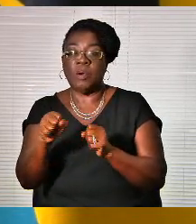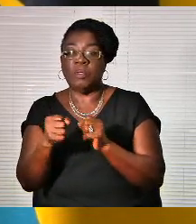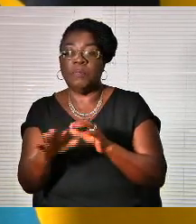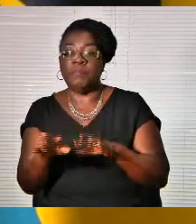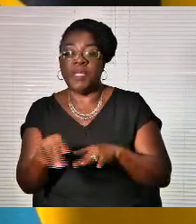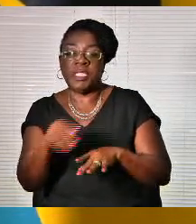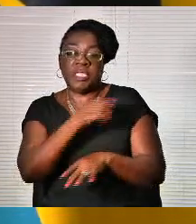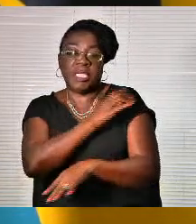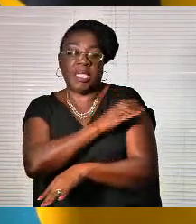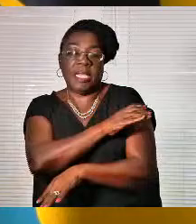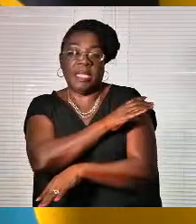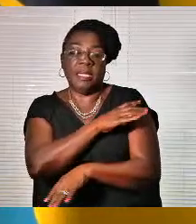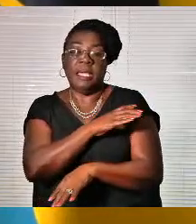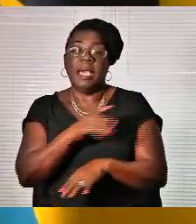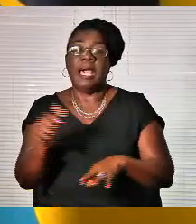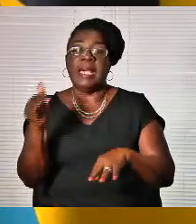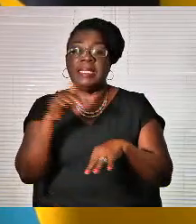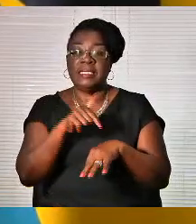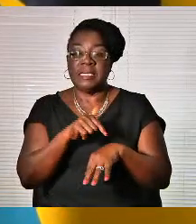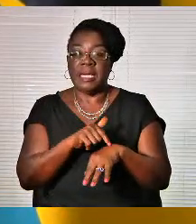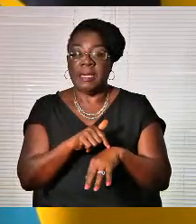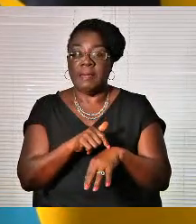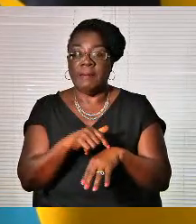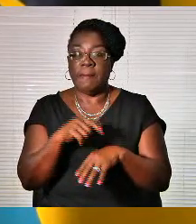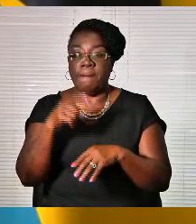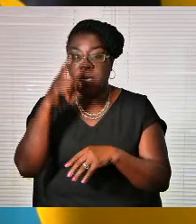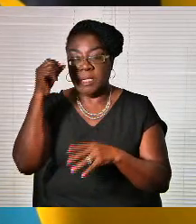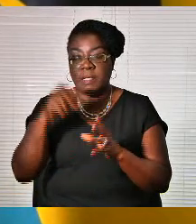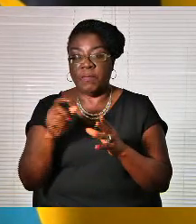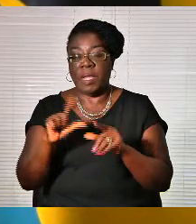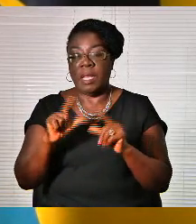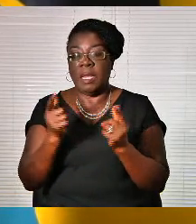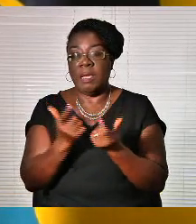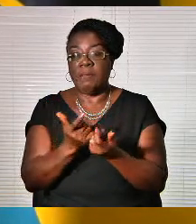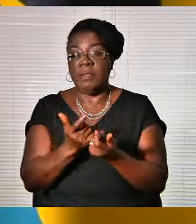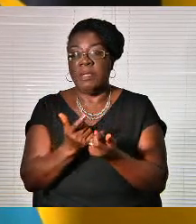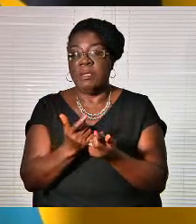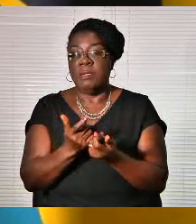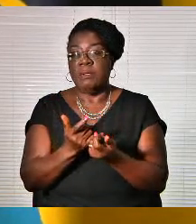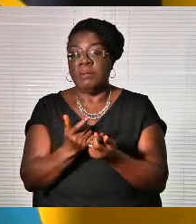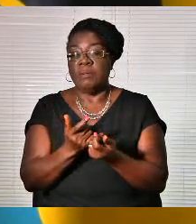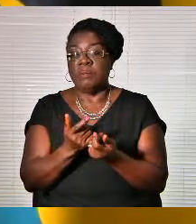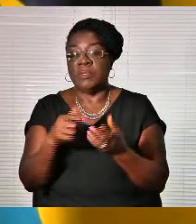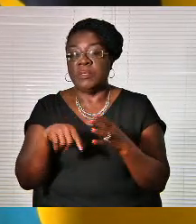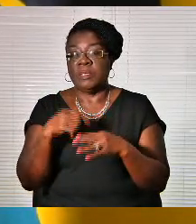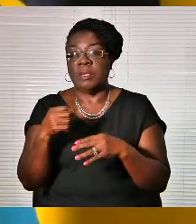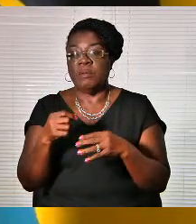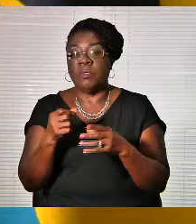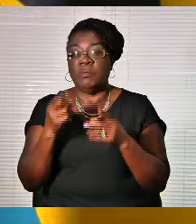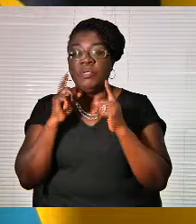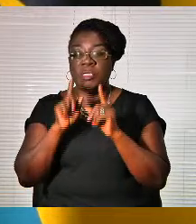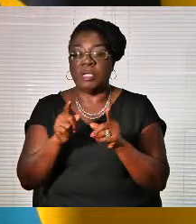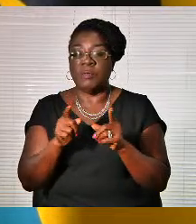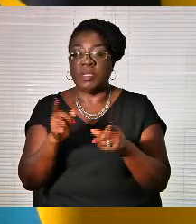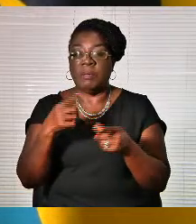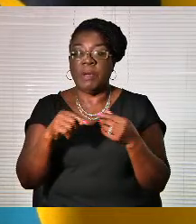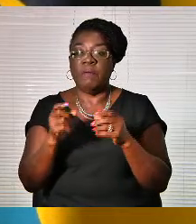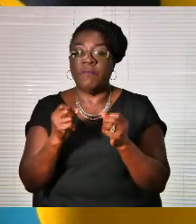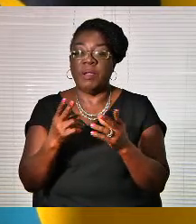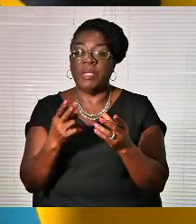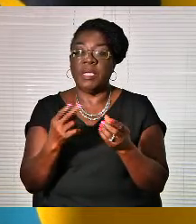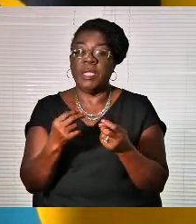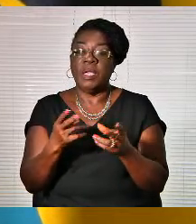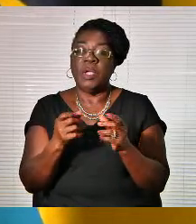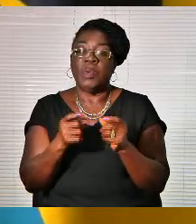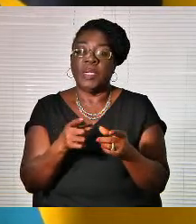At this time, because our labs are so efficient, the results are coming back very quickly, and as